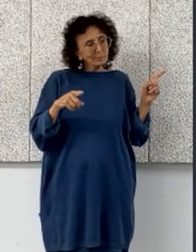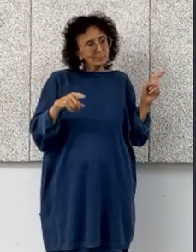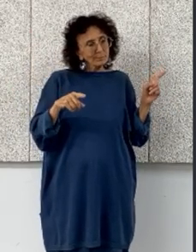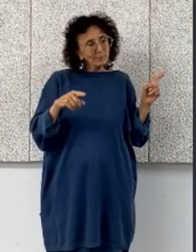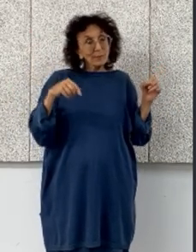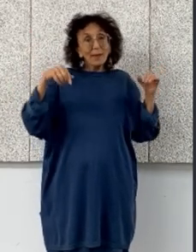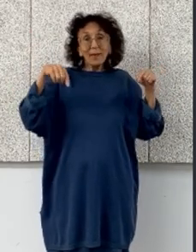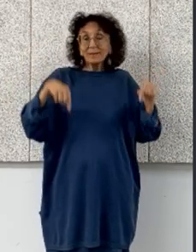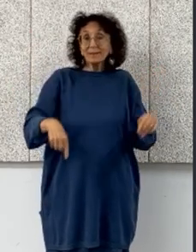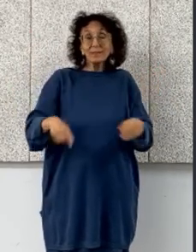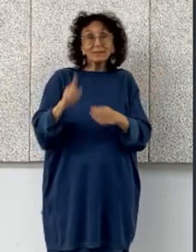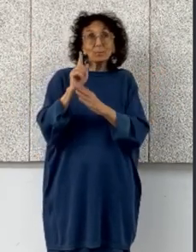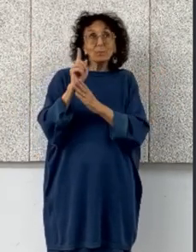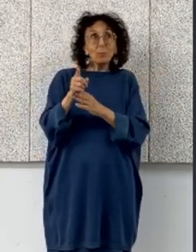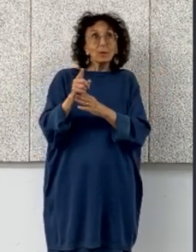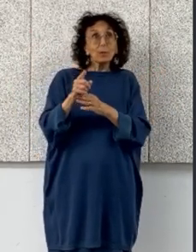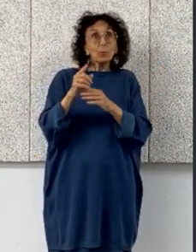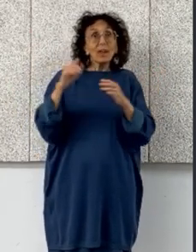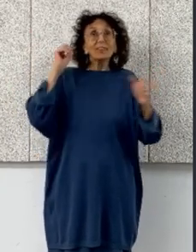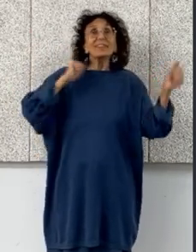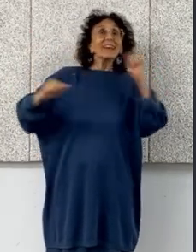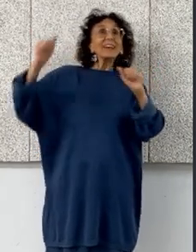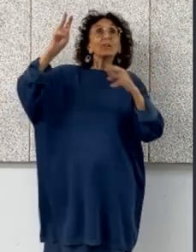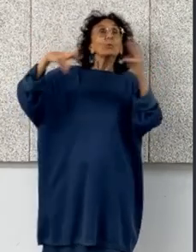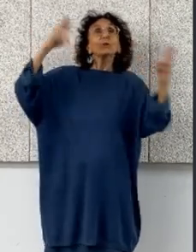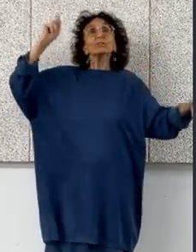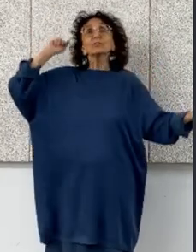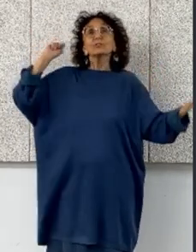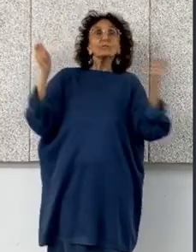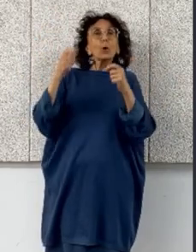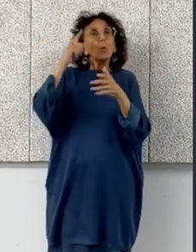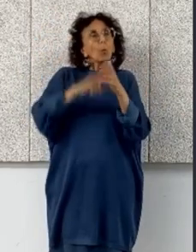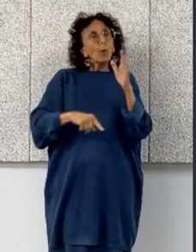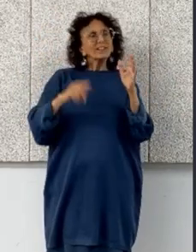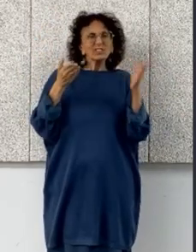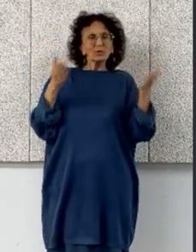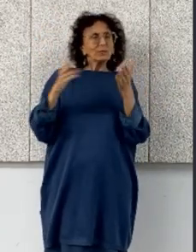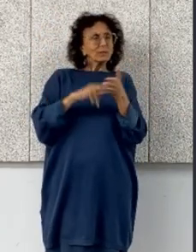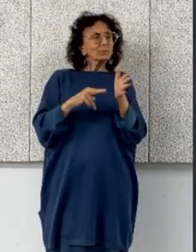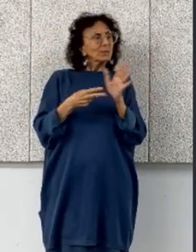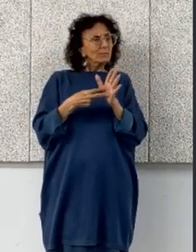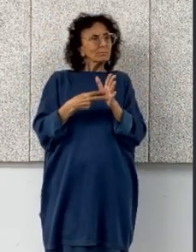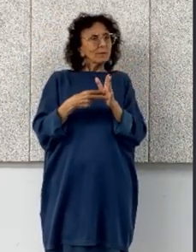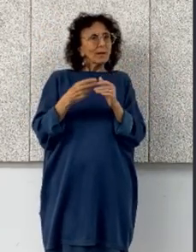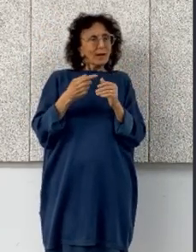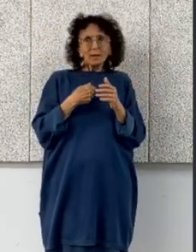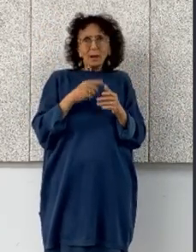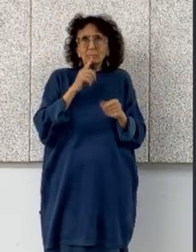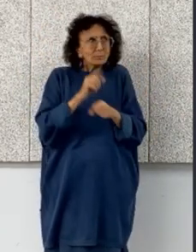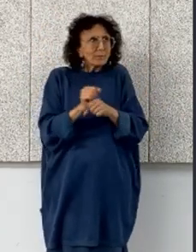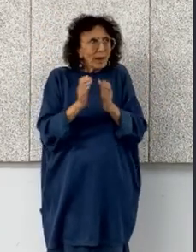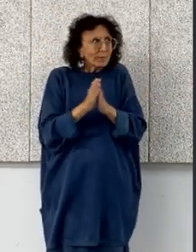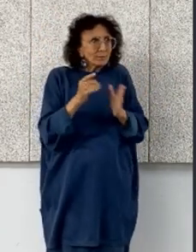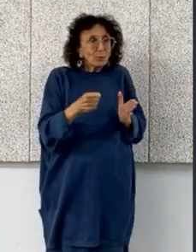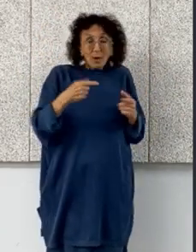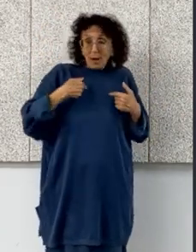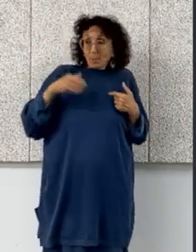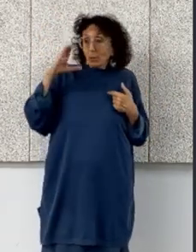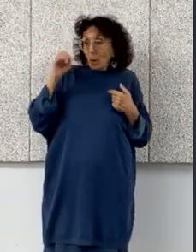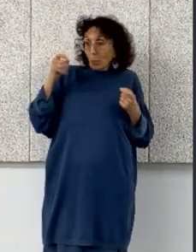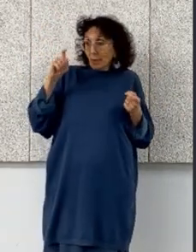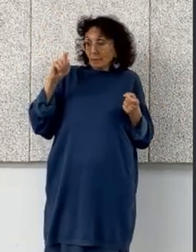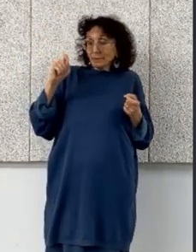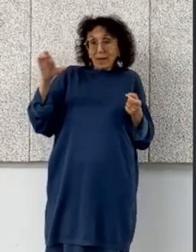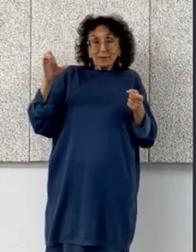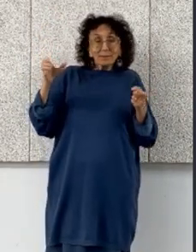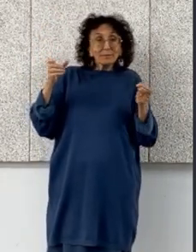this moment of field-wide transition? And I'm asking you this very, very genuinely as the co-executive director of the